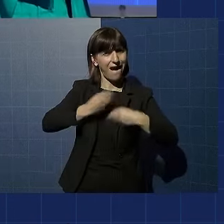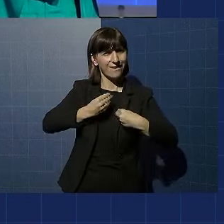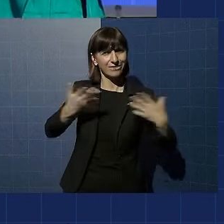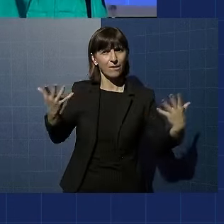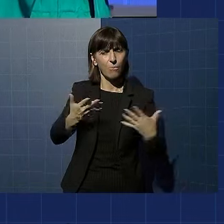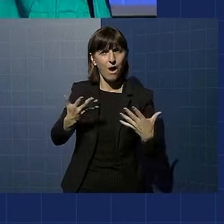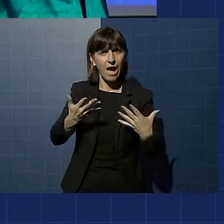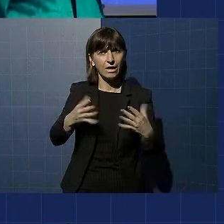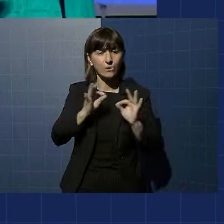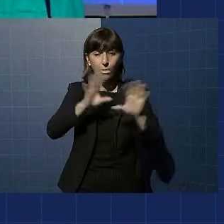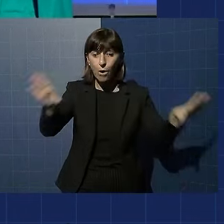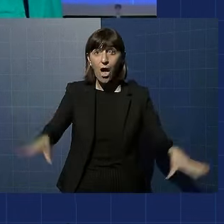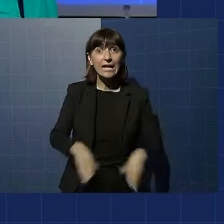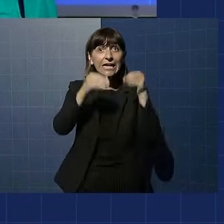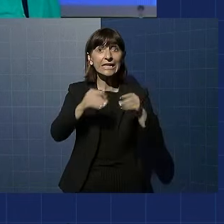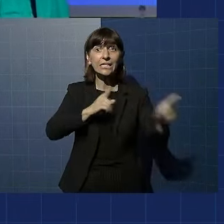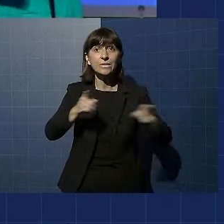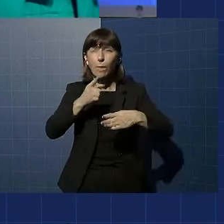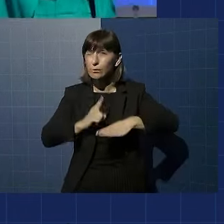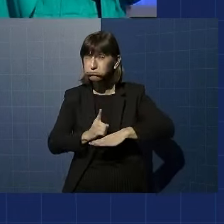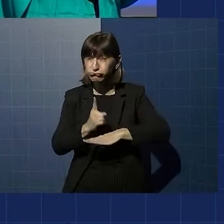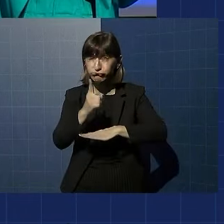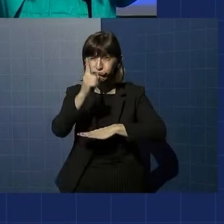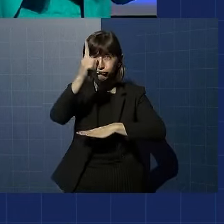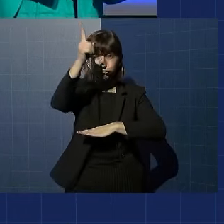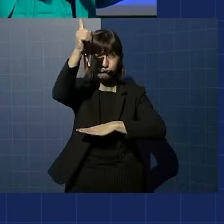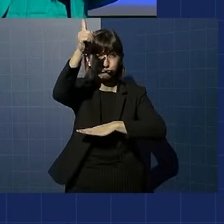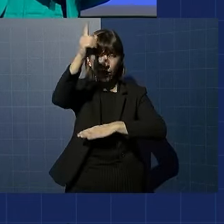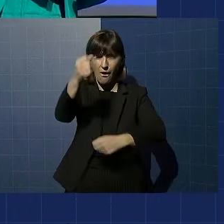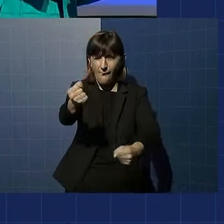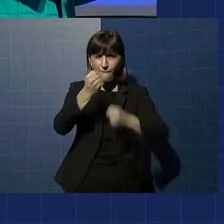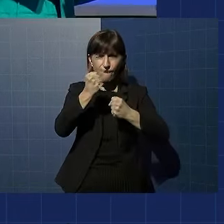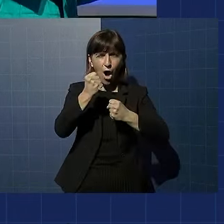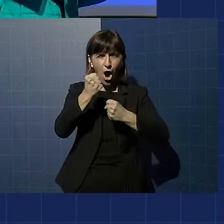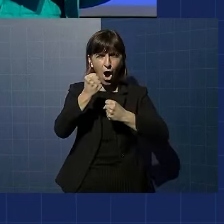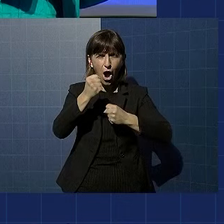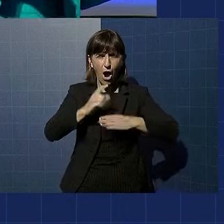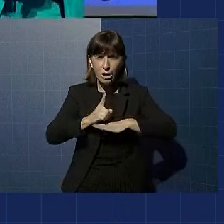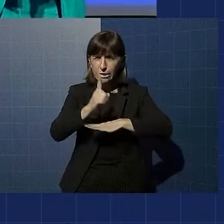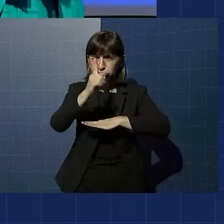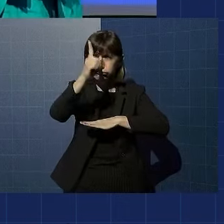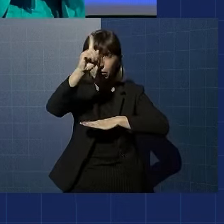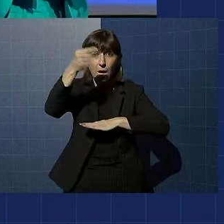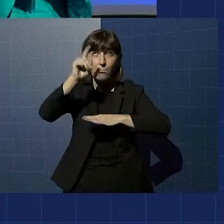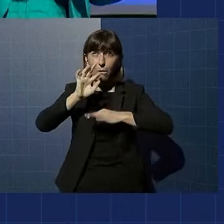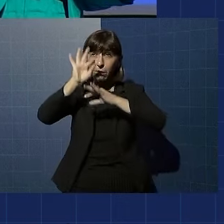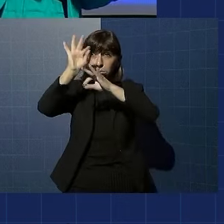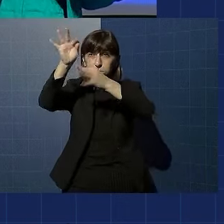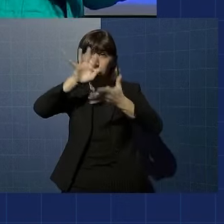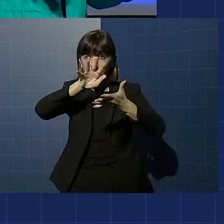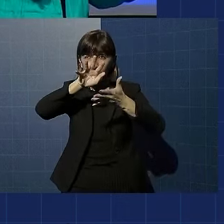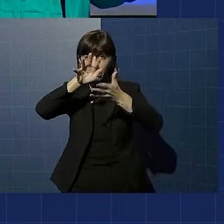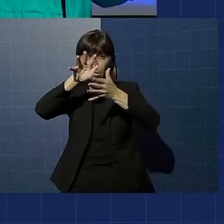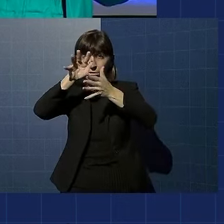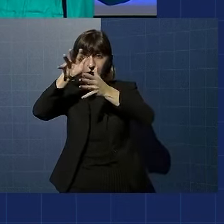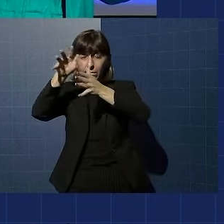acute, but then they balance out. Some of these changes are not at all important if you do a shorter mission, but